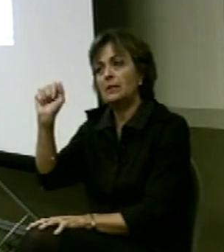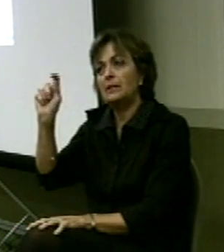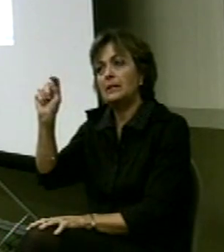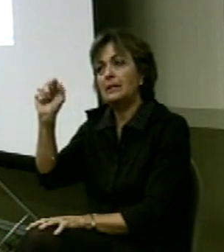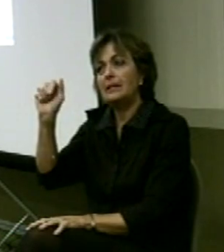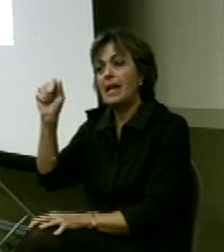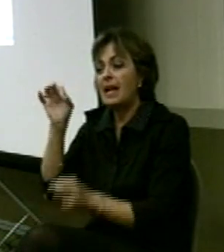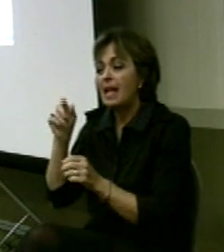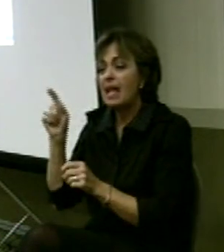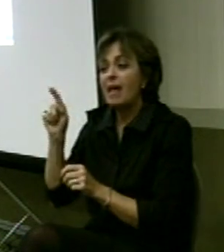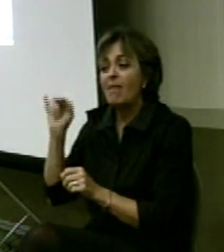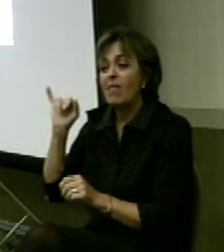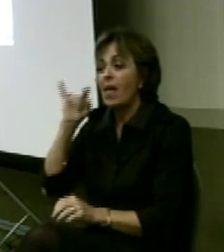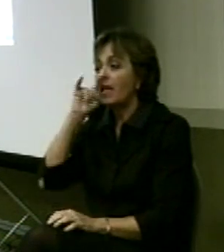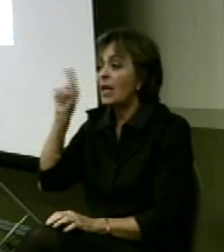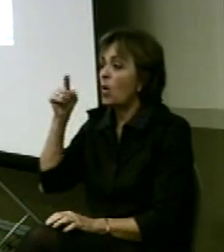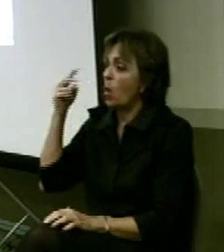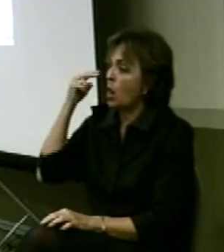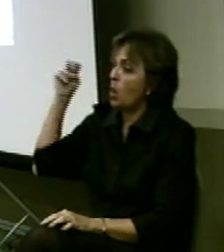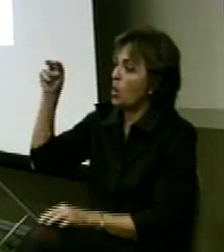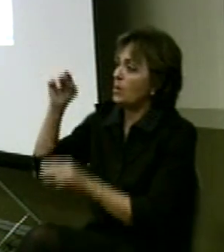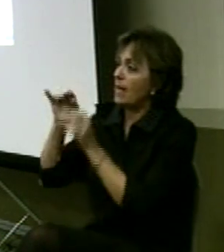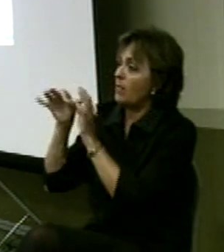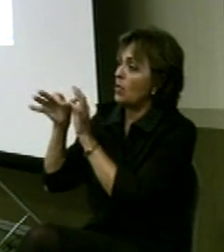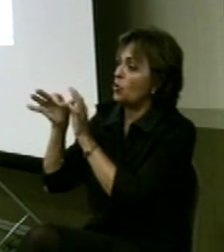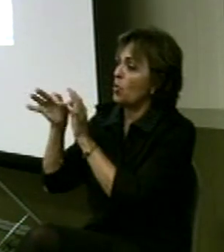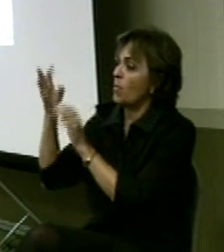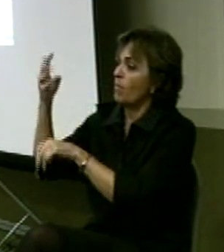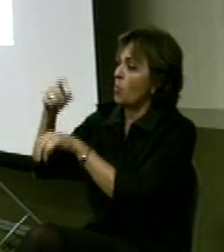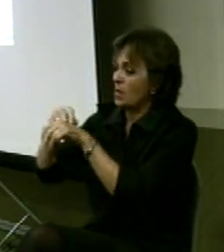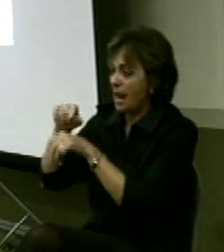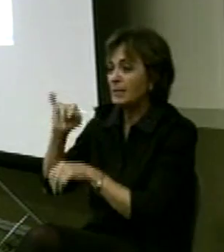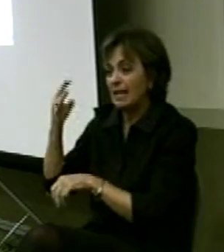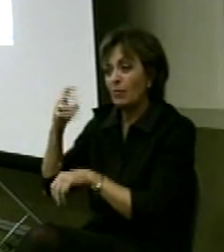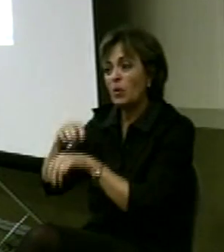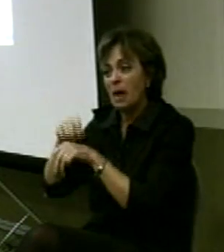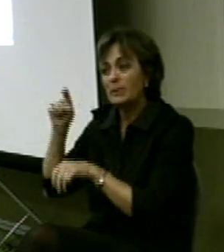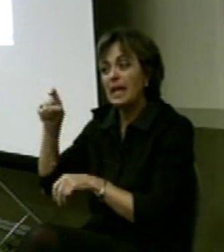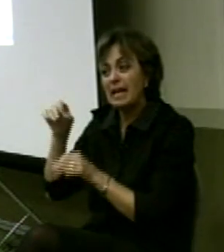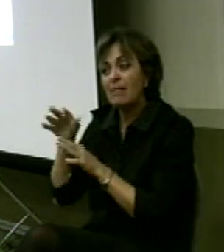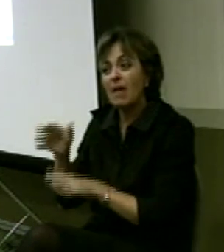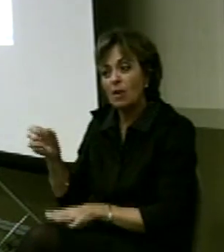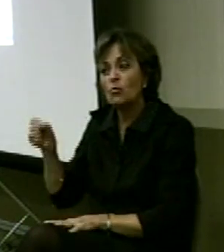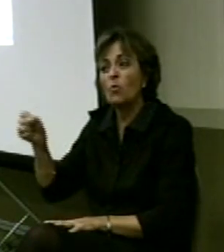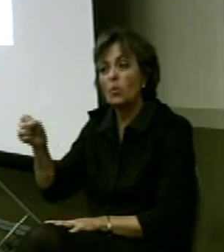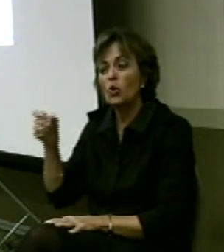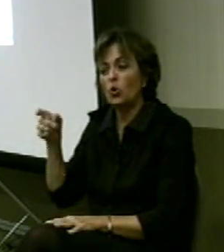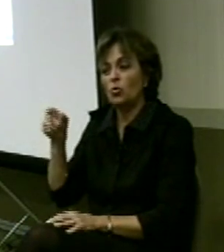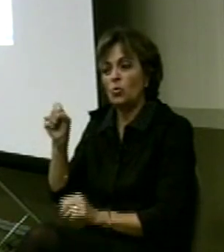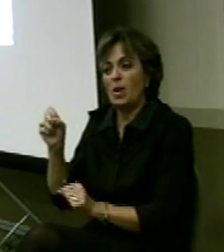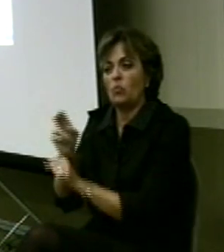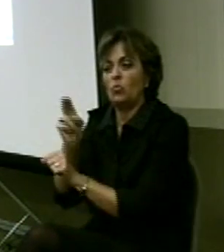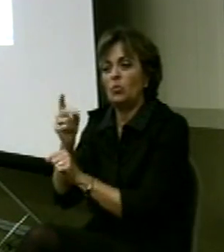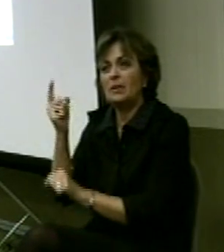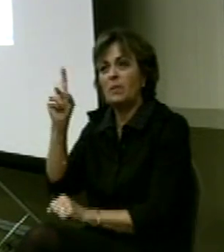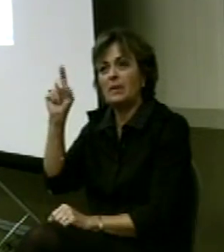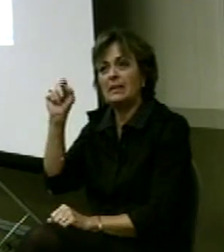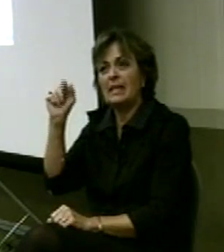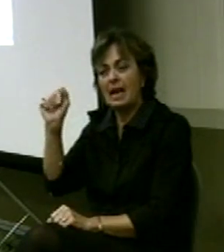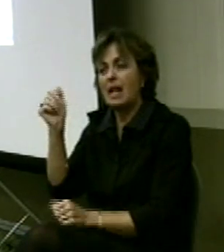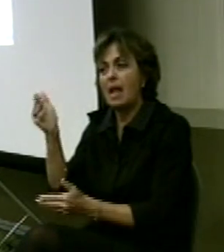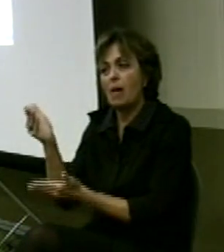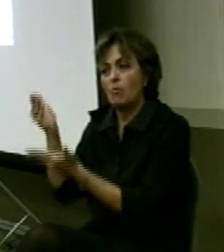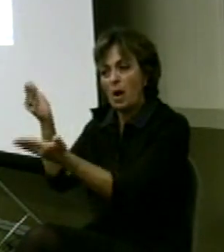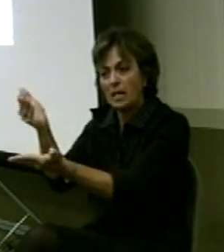terms of, even if that kid only looks at that interpreter 4 times, that's 4 times that they need the interpreter. Well, the thing that I like is that you could use something, you could